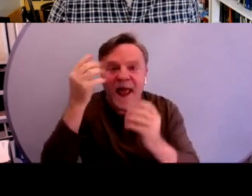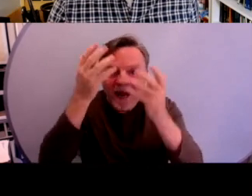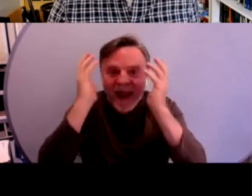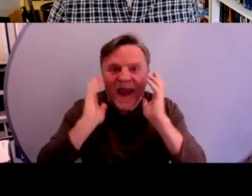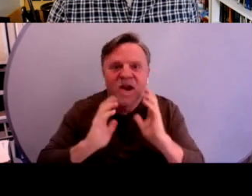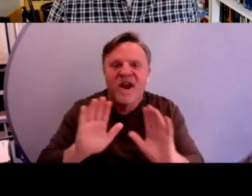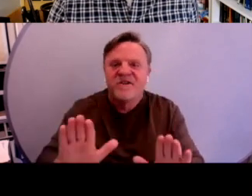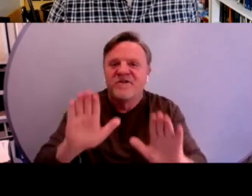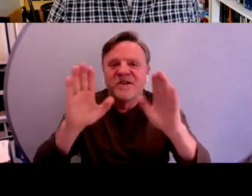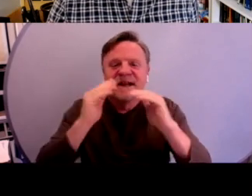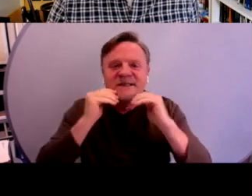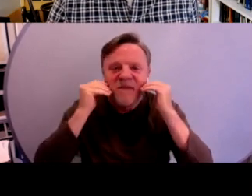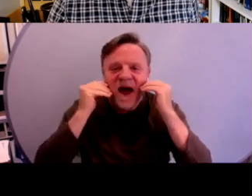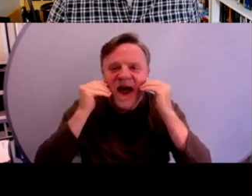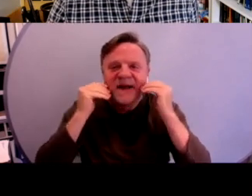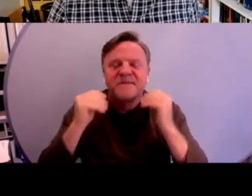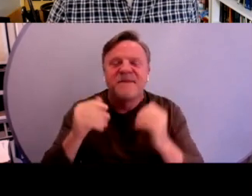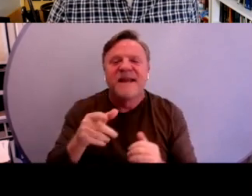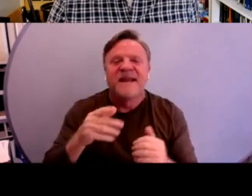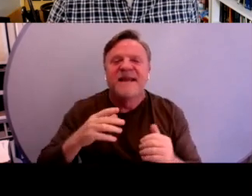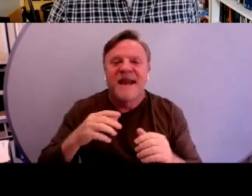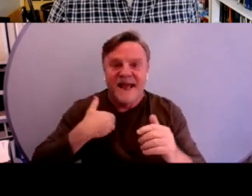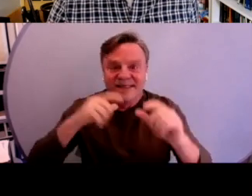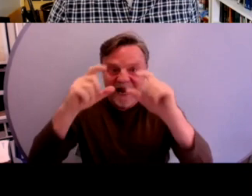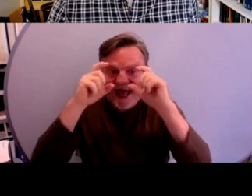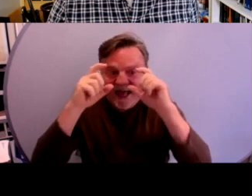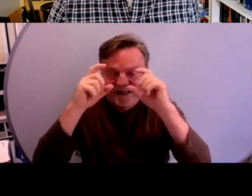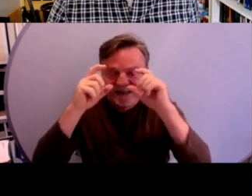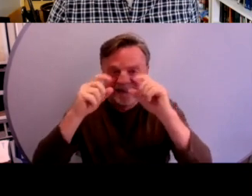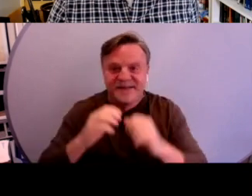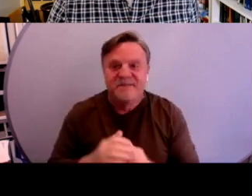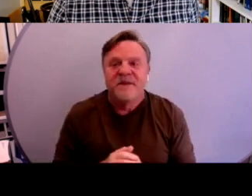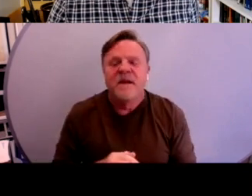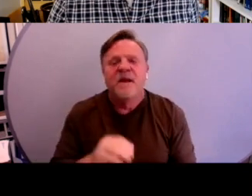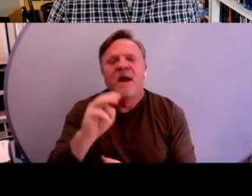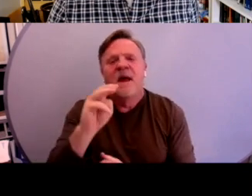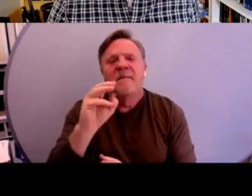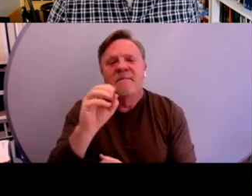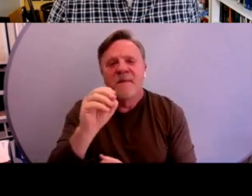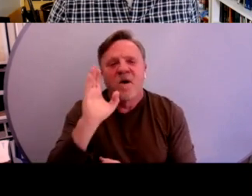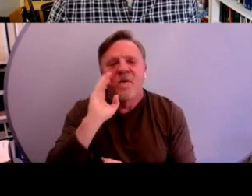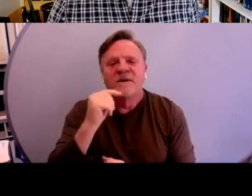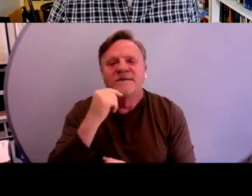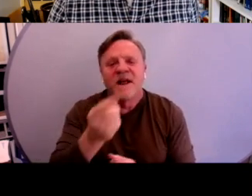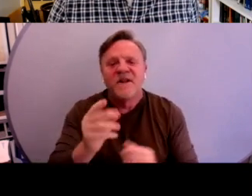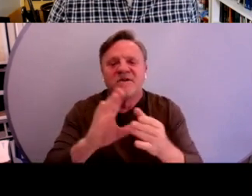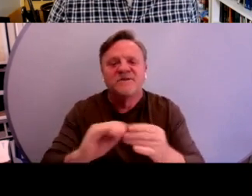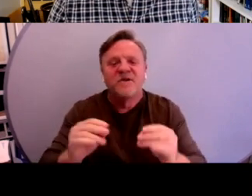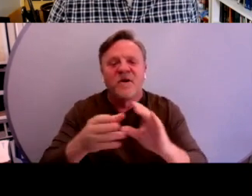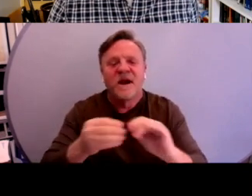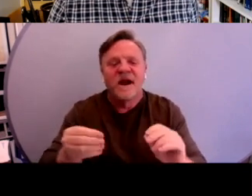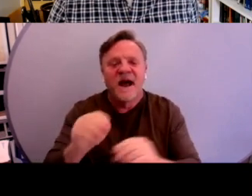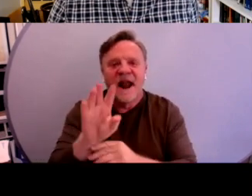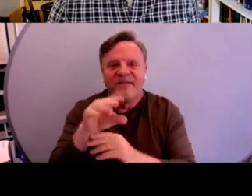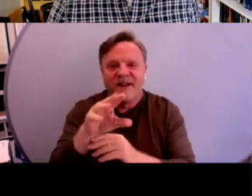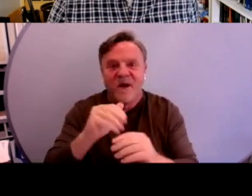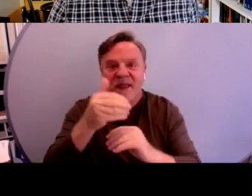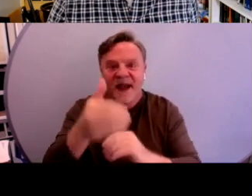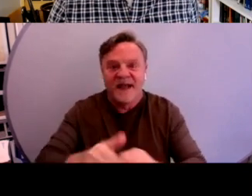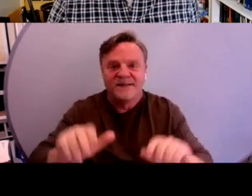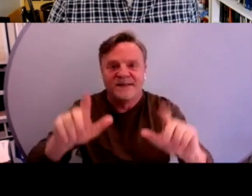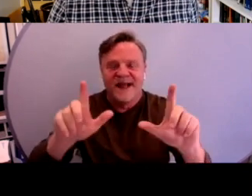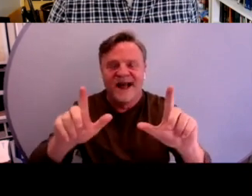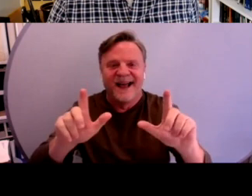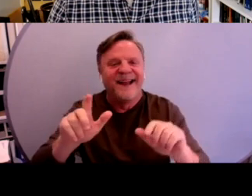great smile, and he's wearing glasses. So Mo is going to tell you a story on a video on the next slide. I don't want